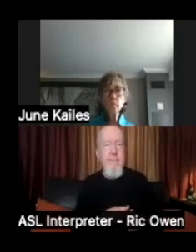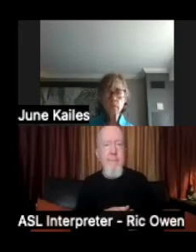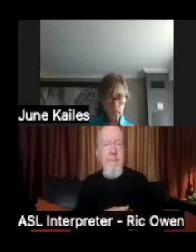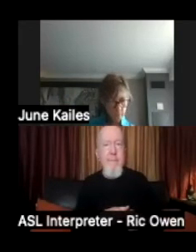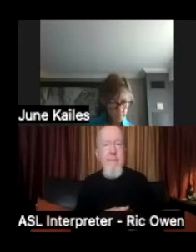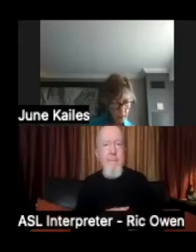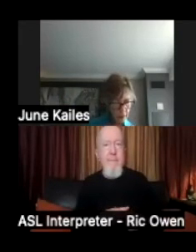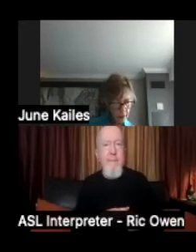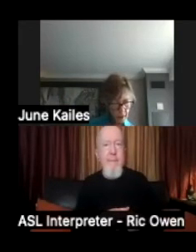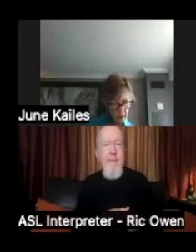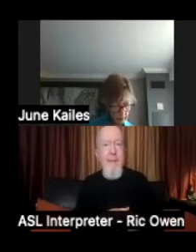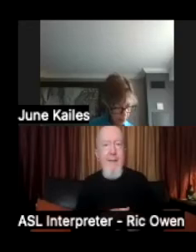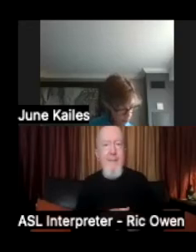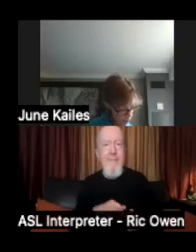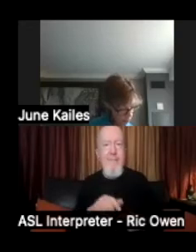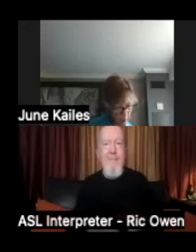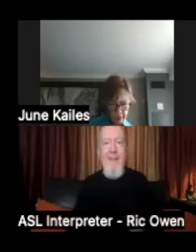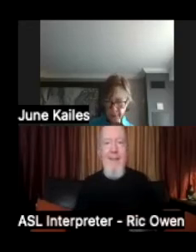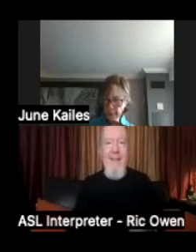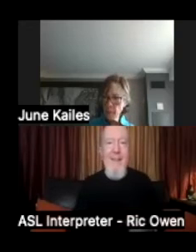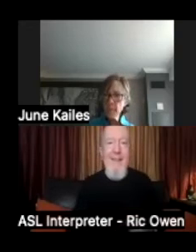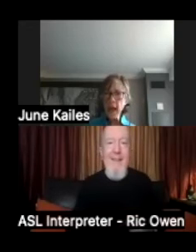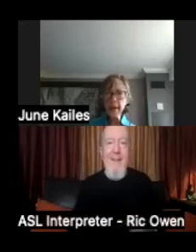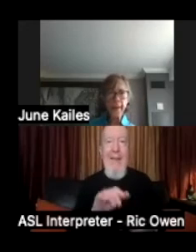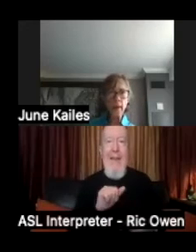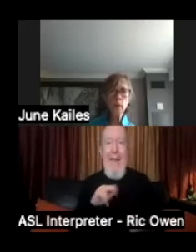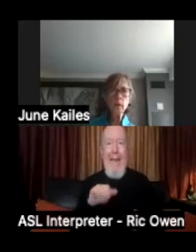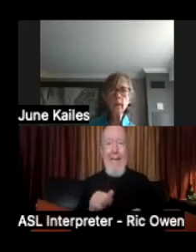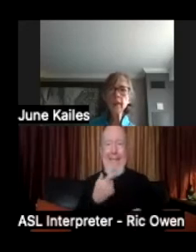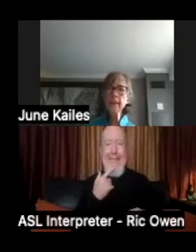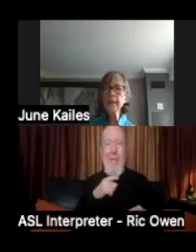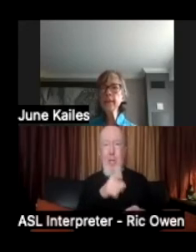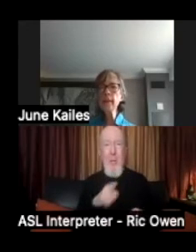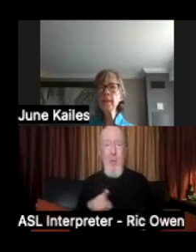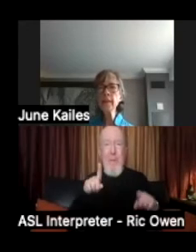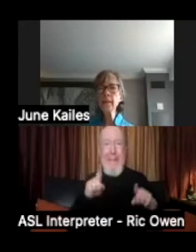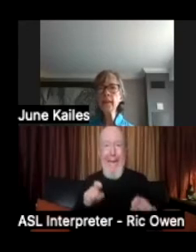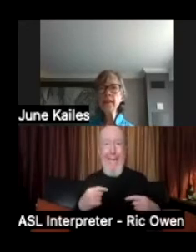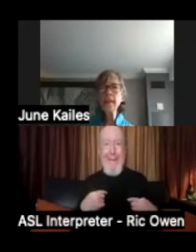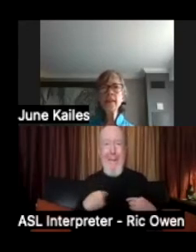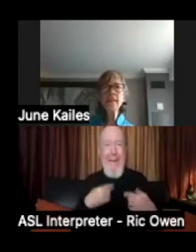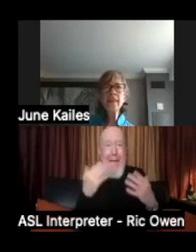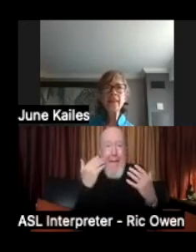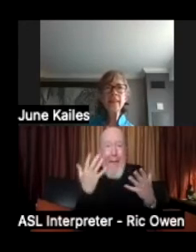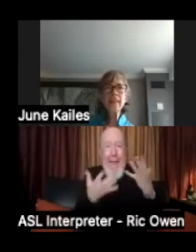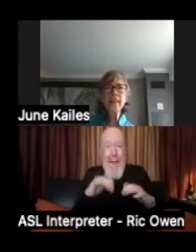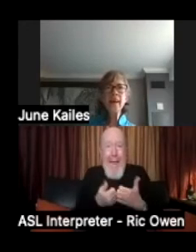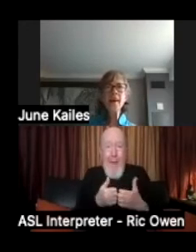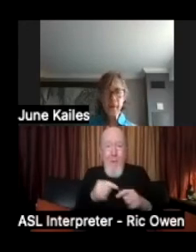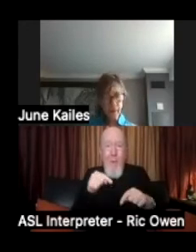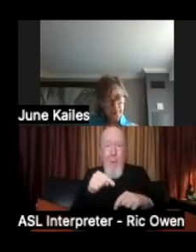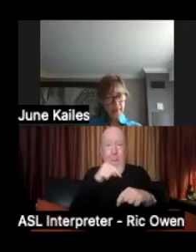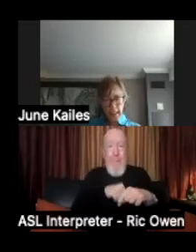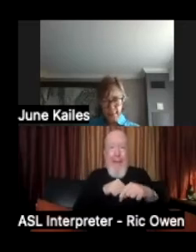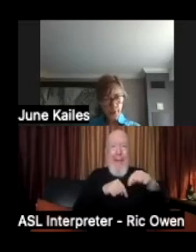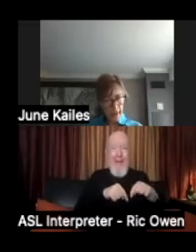Now you're testing me to go backwards, June. It's the back arrow. It's the. Oh,